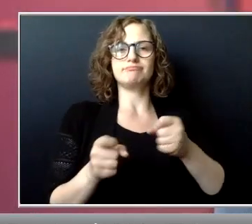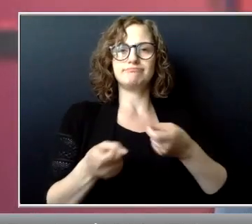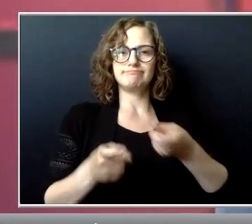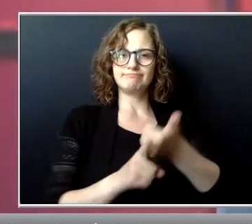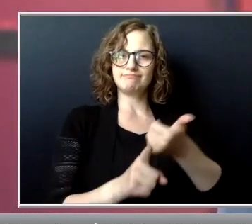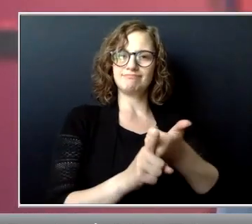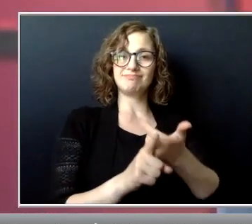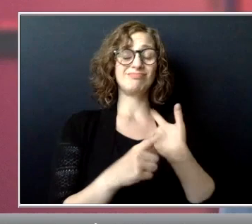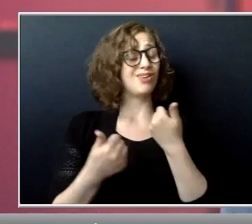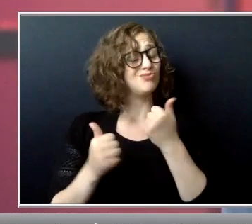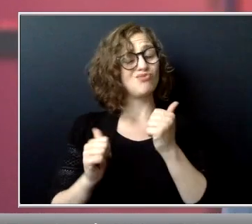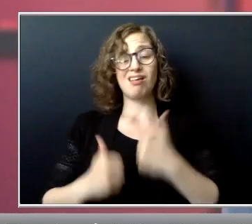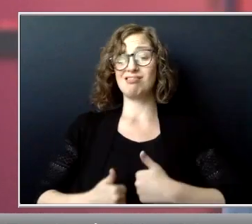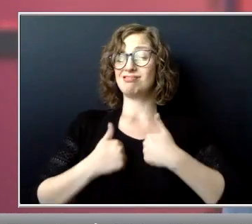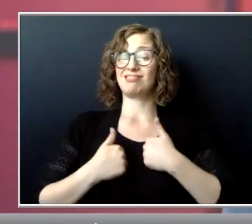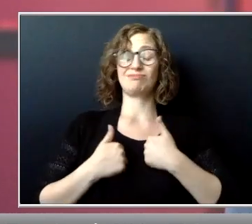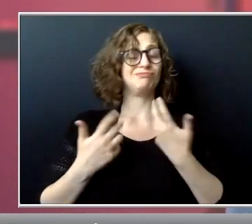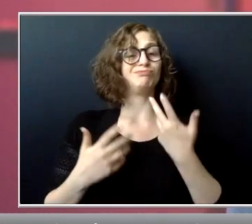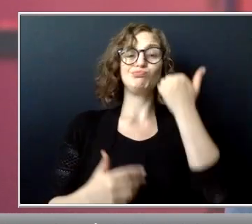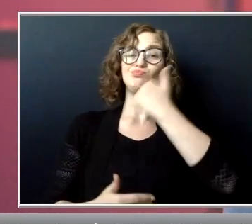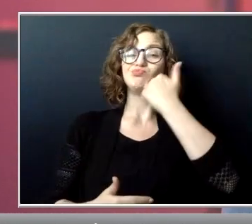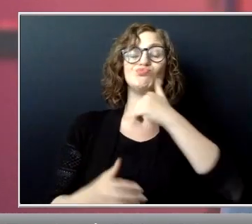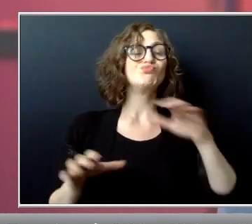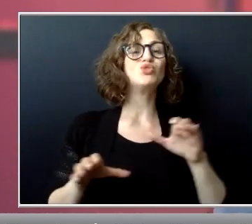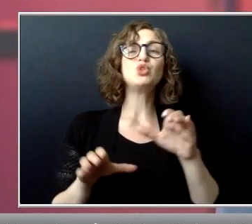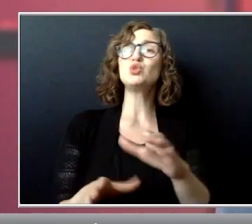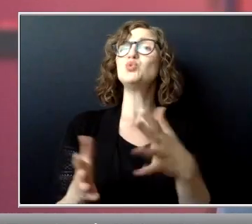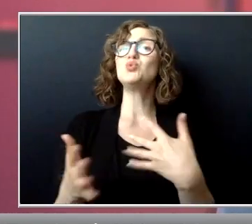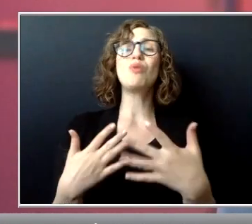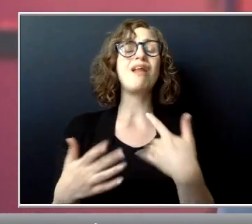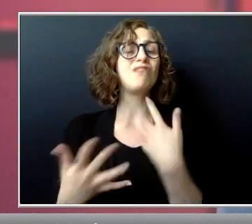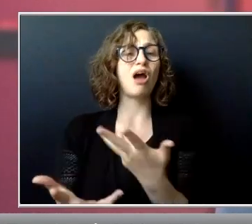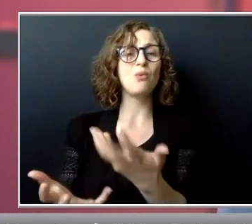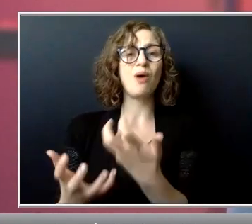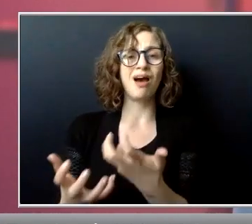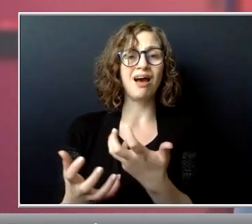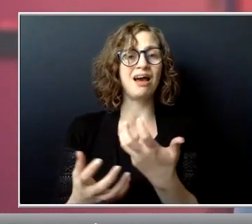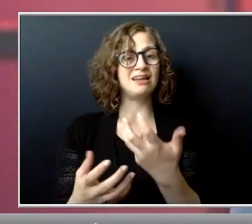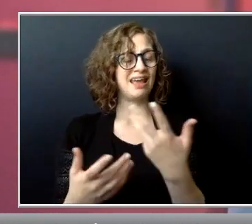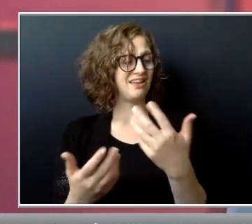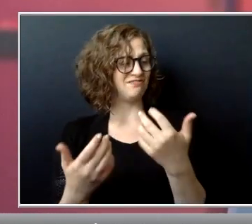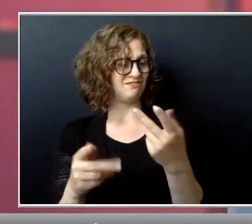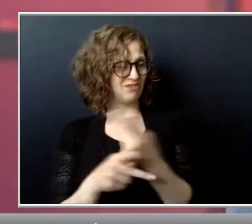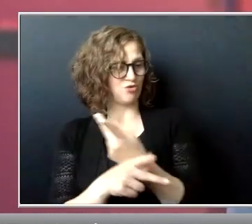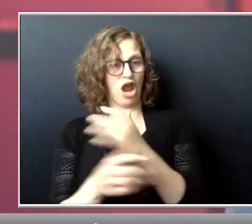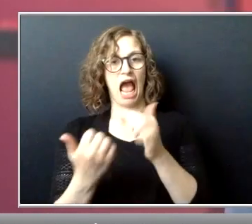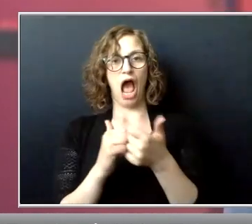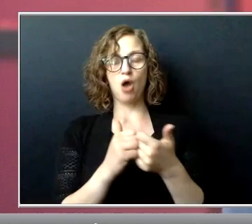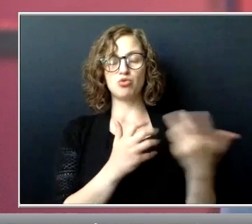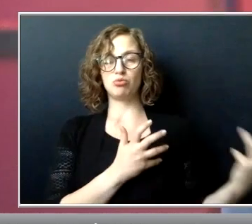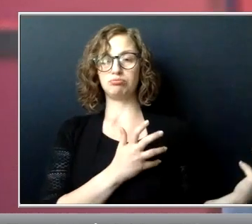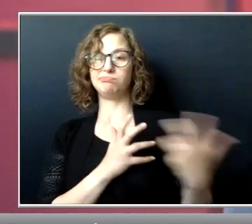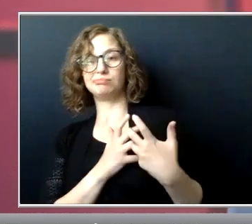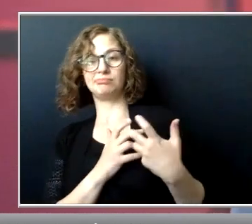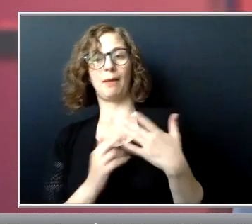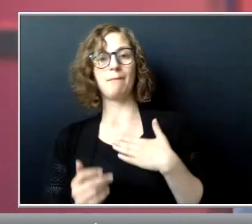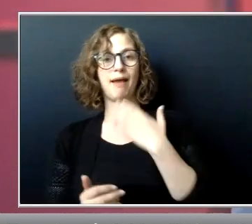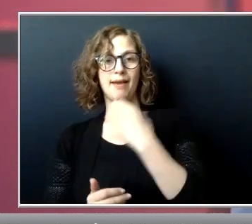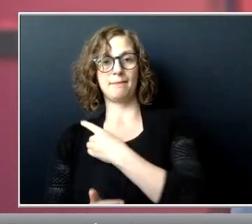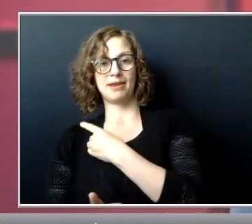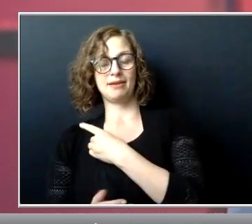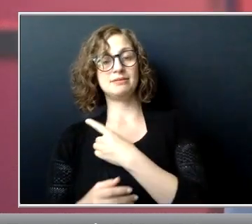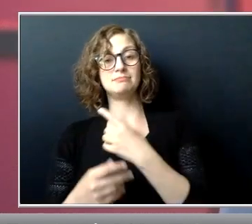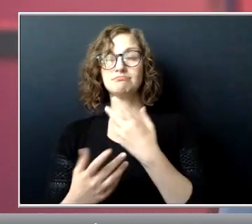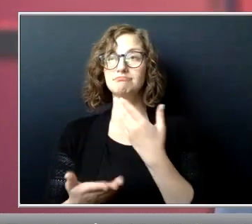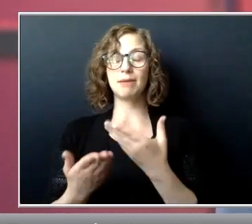that I want to do and find ways to make my diabetes fit into that, whether it's making sure my blood sugar is within the right range before I do